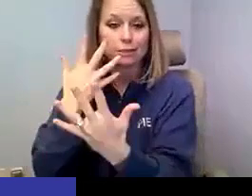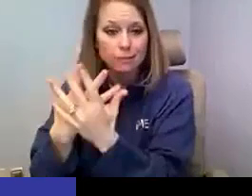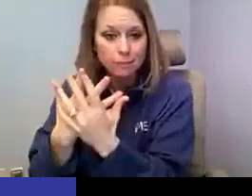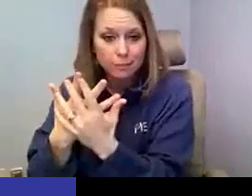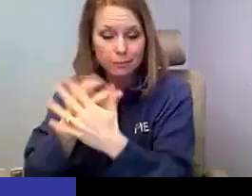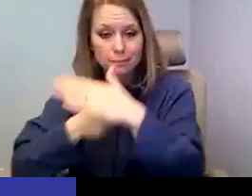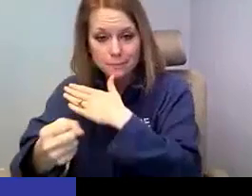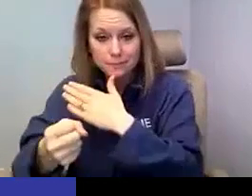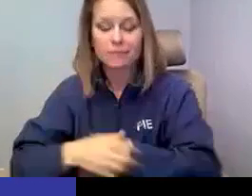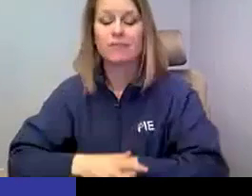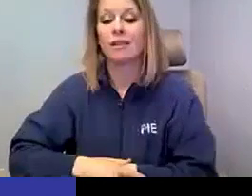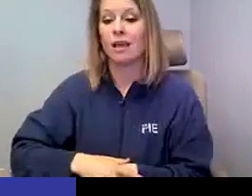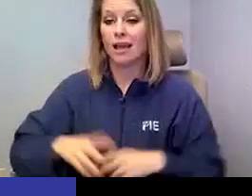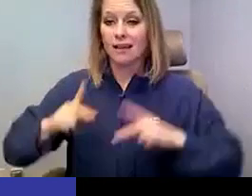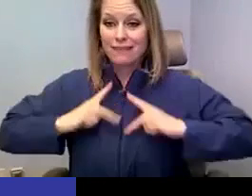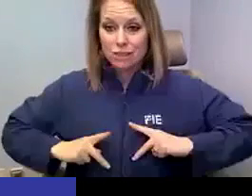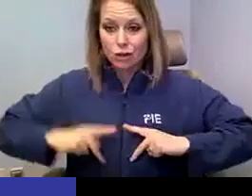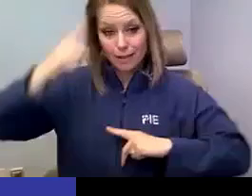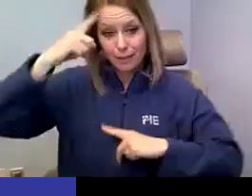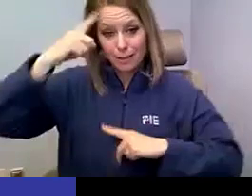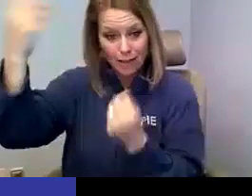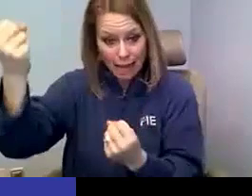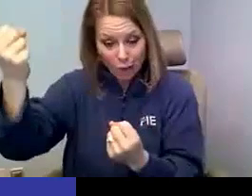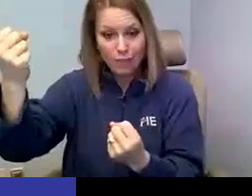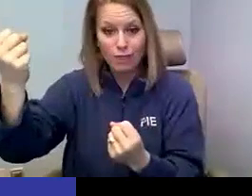health outcomes.